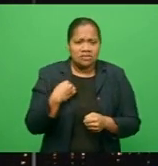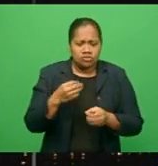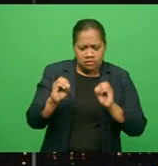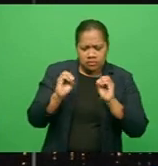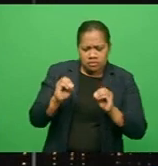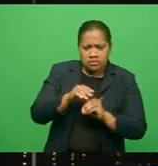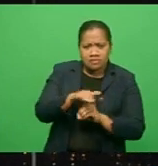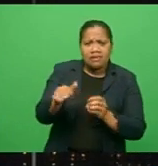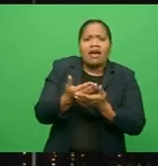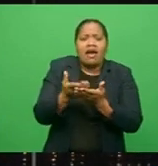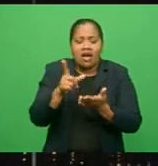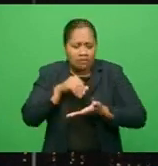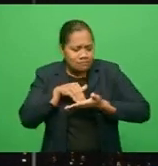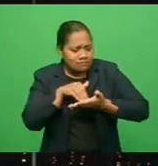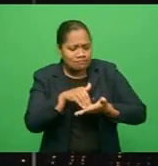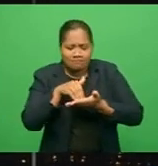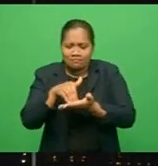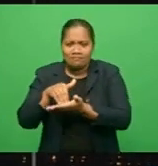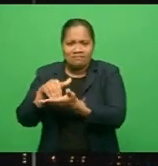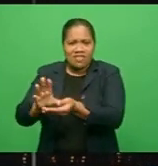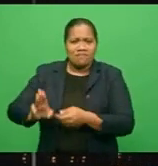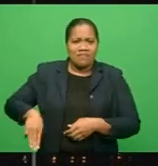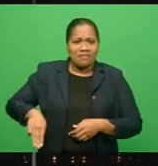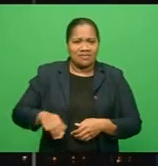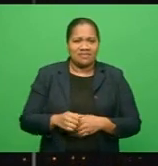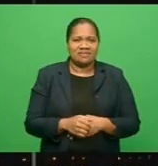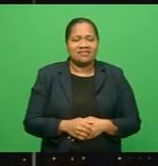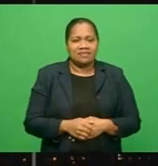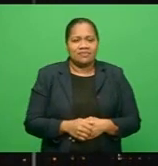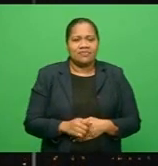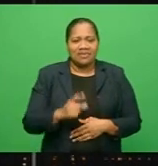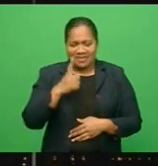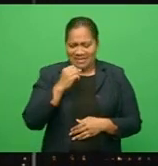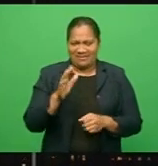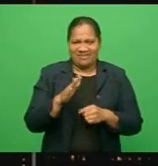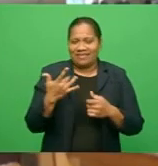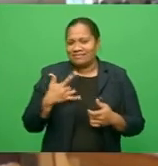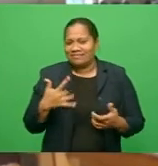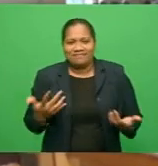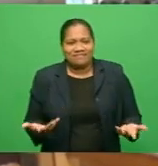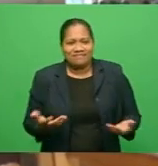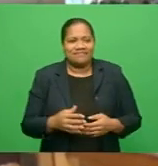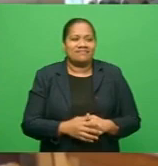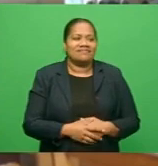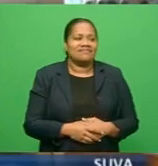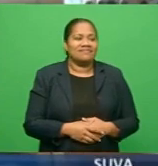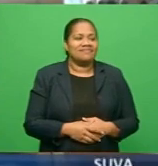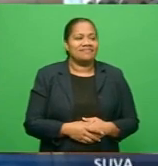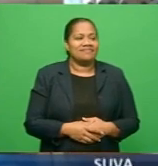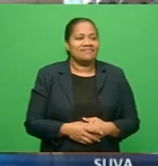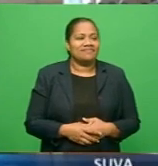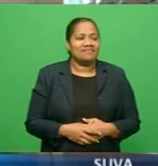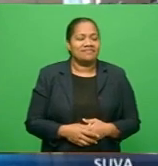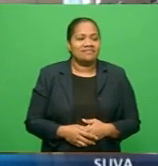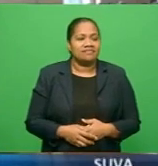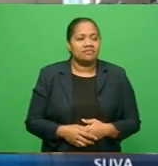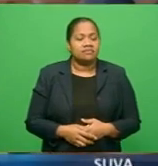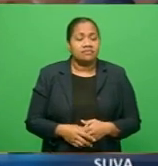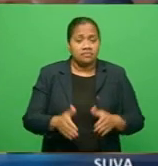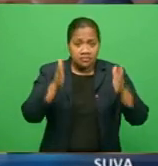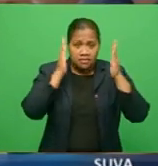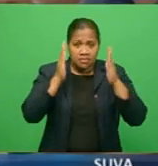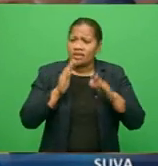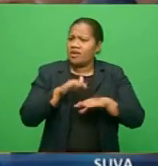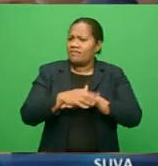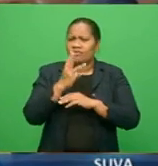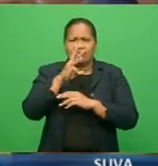them on how they can help members of their congregations make a living. The church has over 300,000